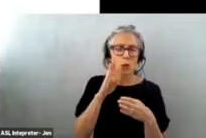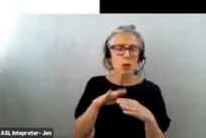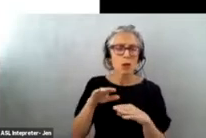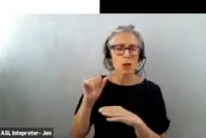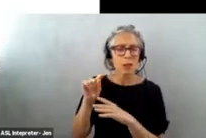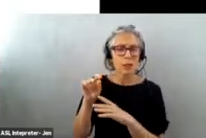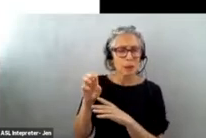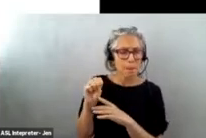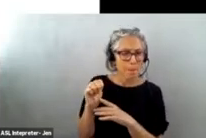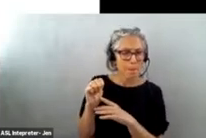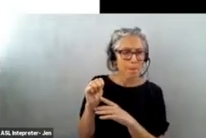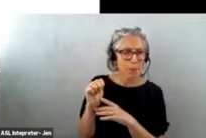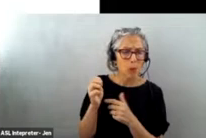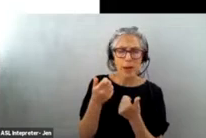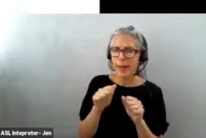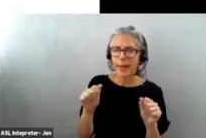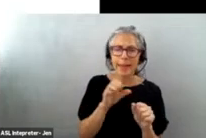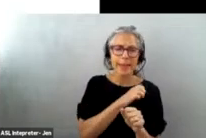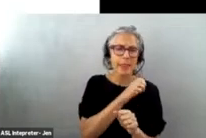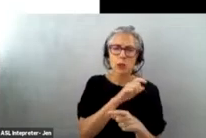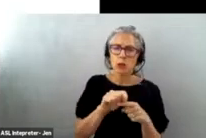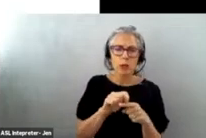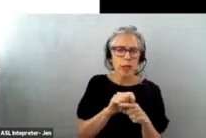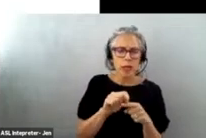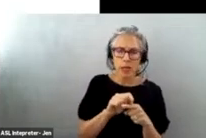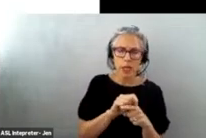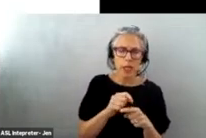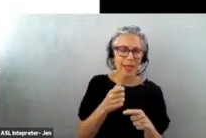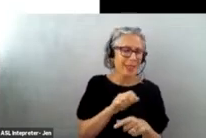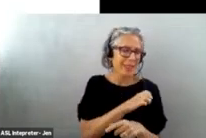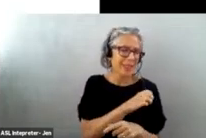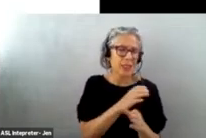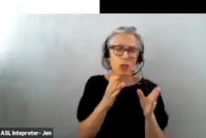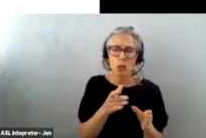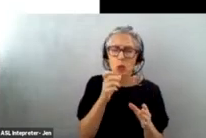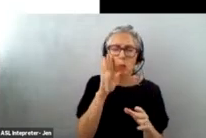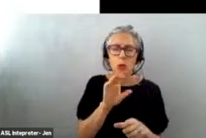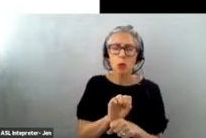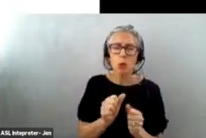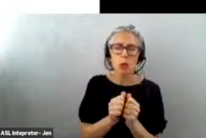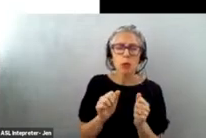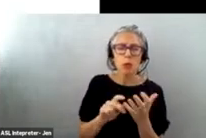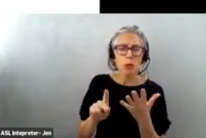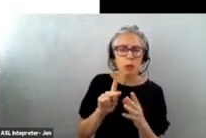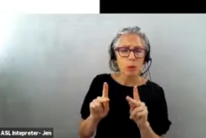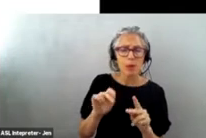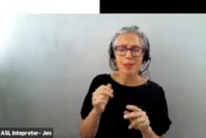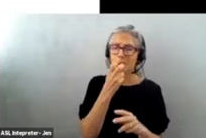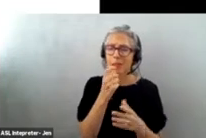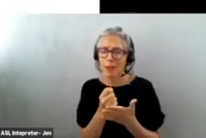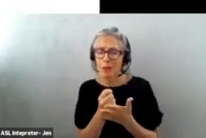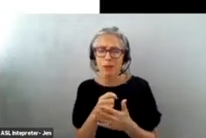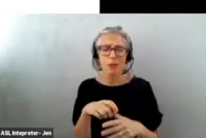autism or any clinician training for clinicians who will be working with autistic populations like speech therapists,